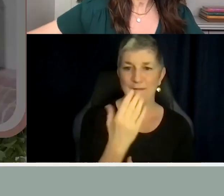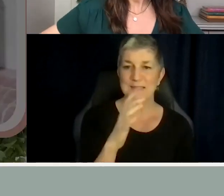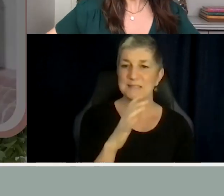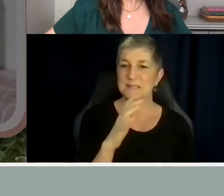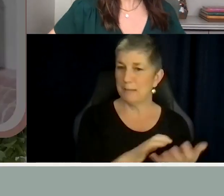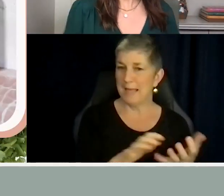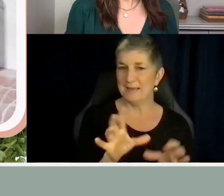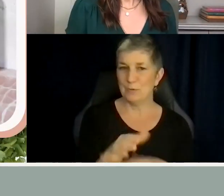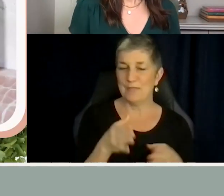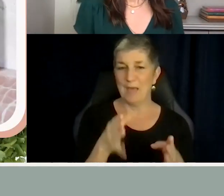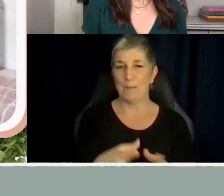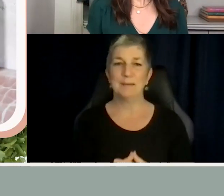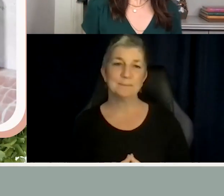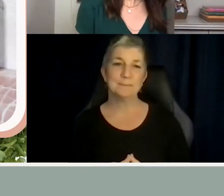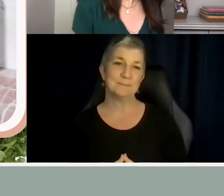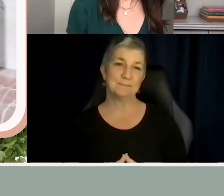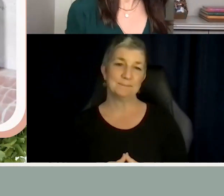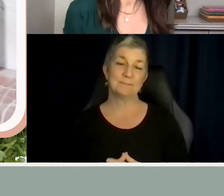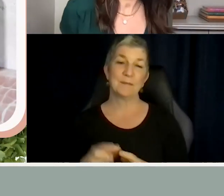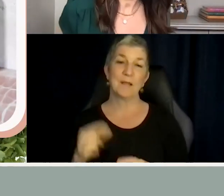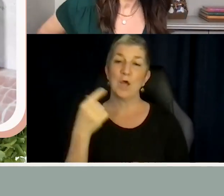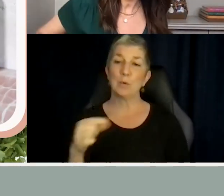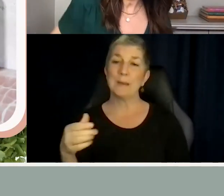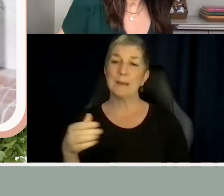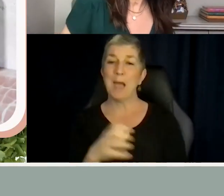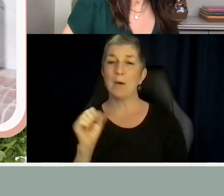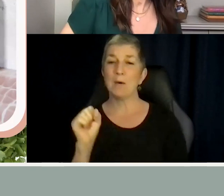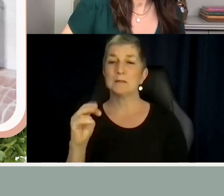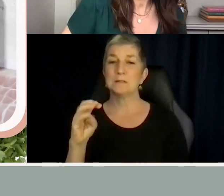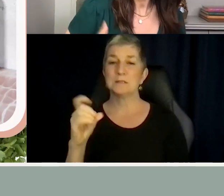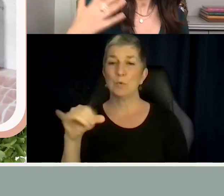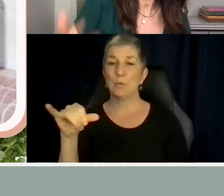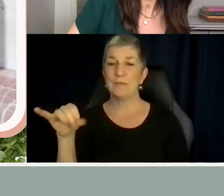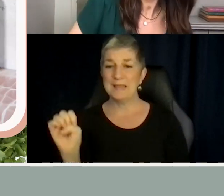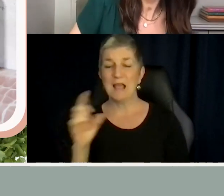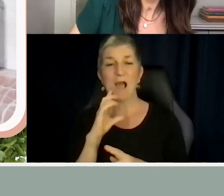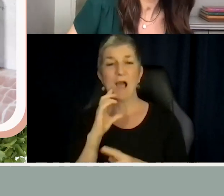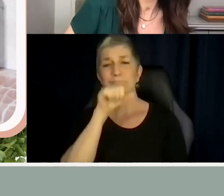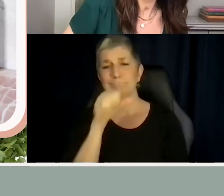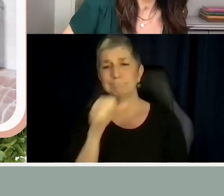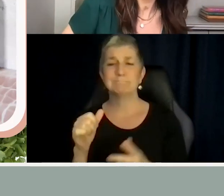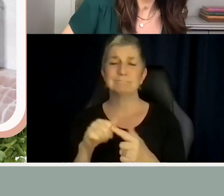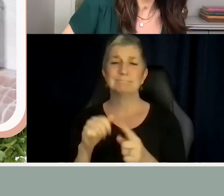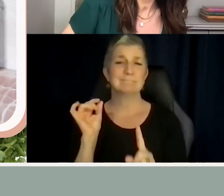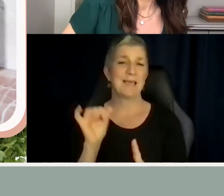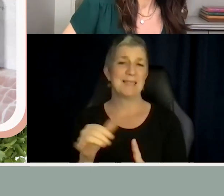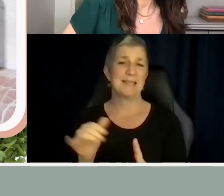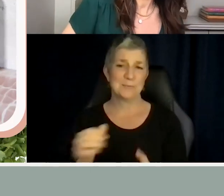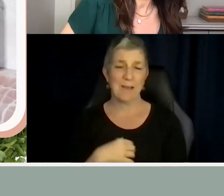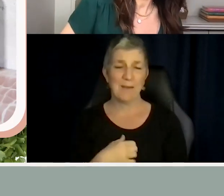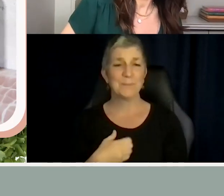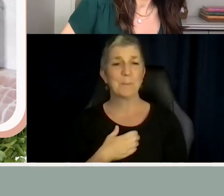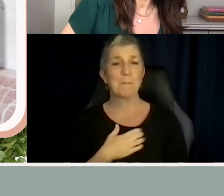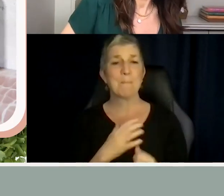way. A green power smoothie. I love incorporating a smoothie into this as well.